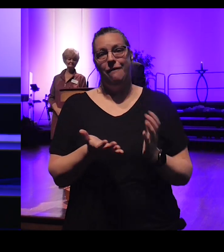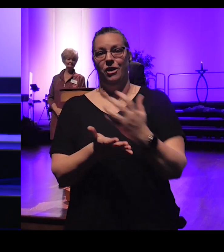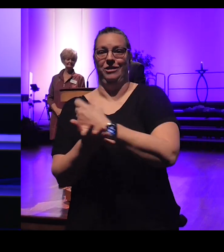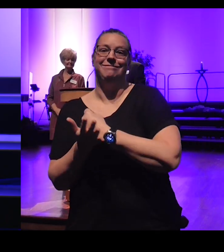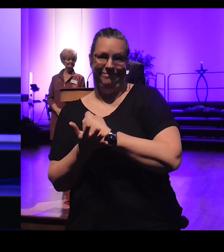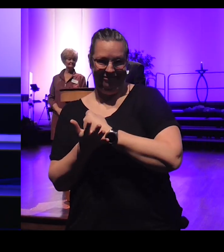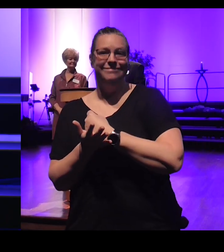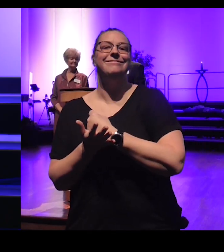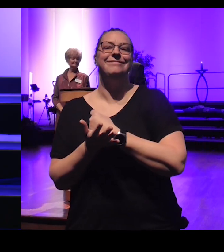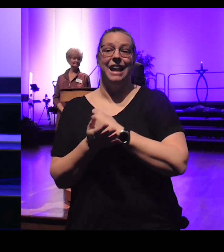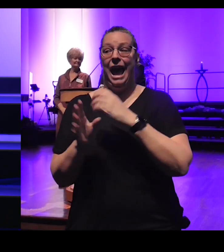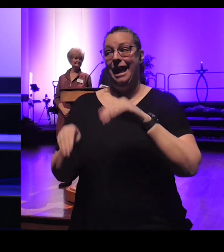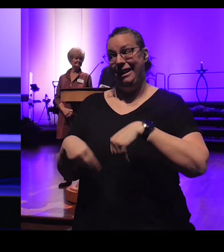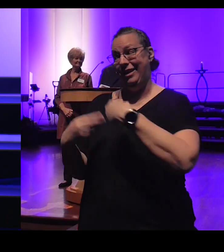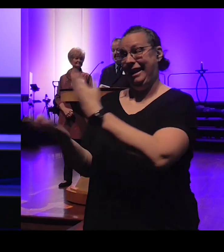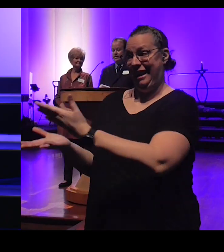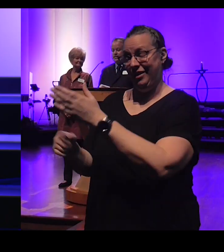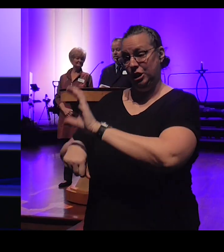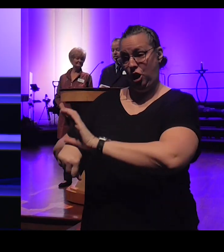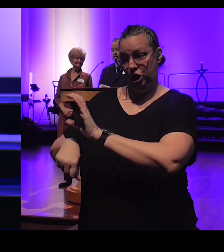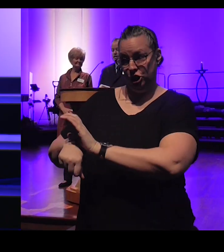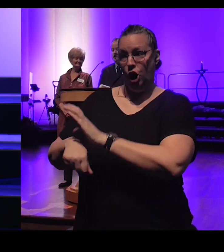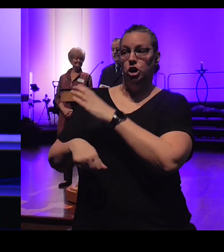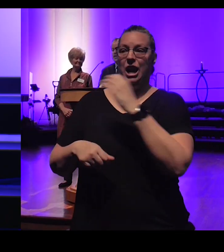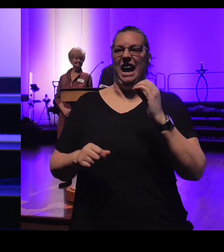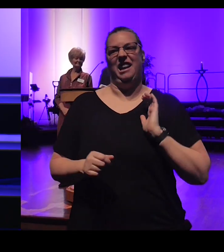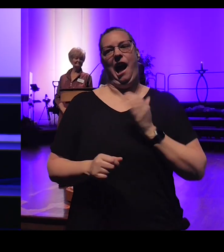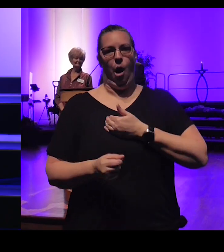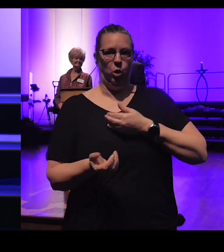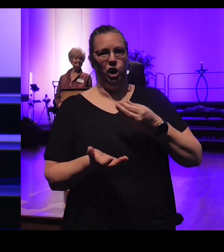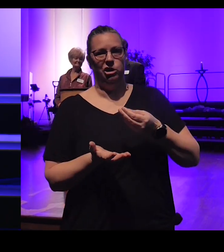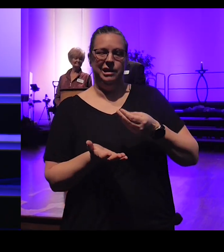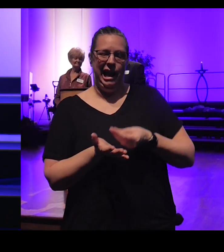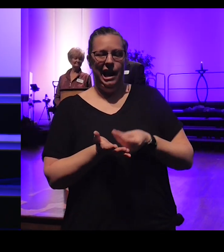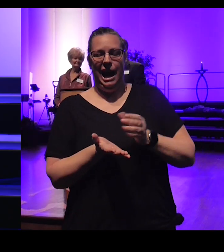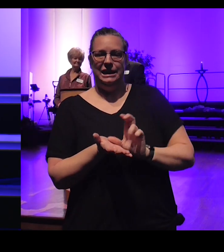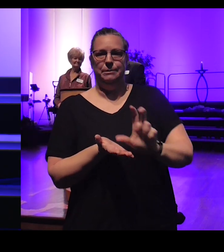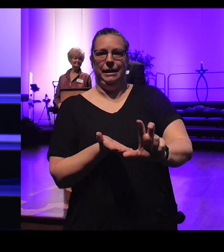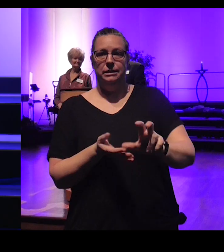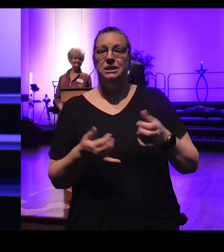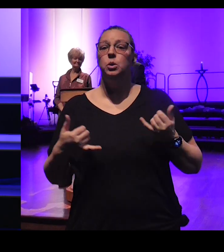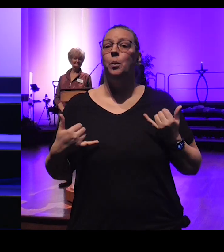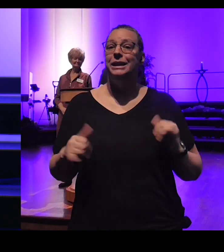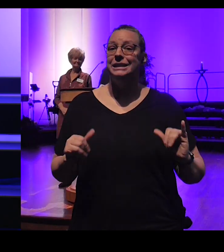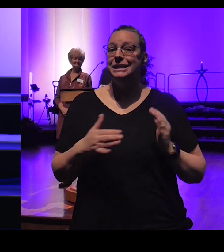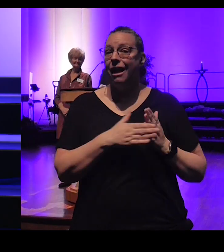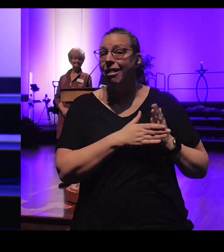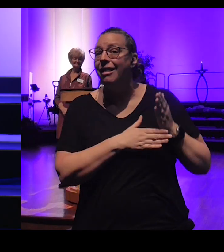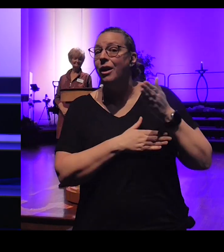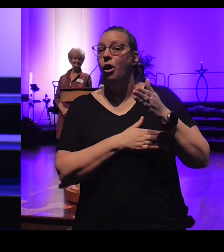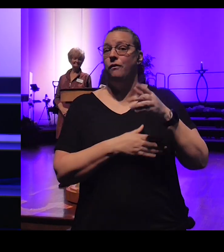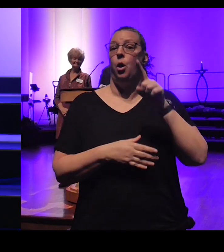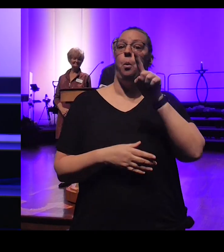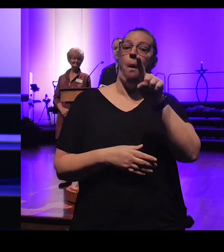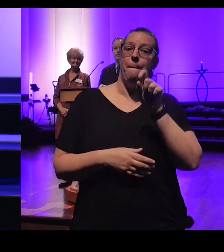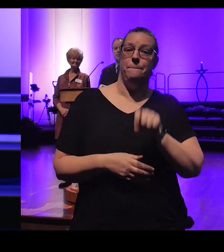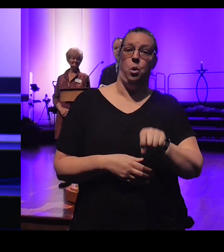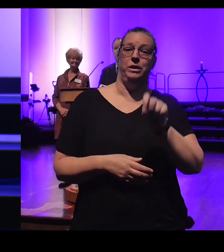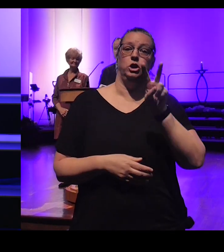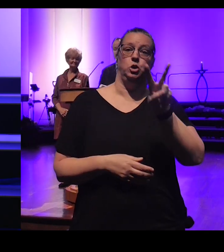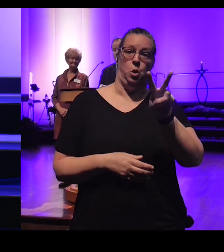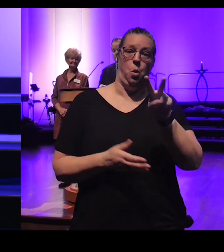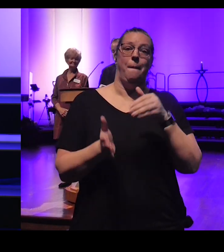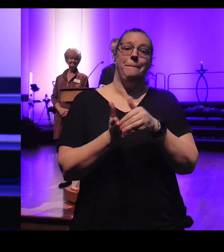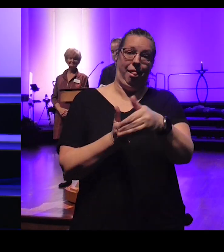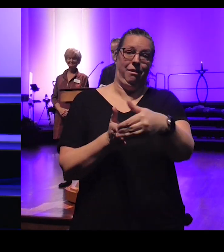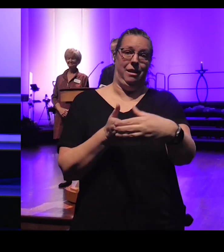the church and Foundation-related expenses, the endowment still grew by over $1.2 million in